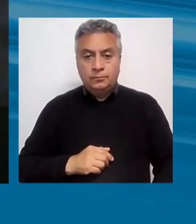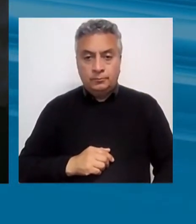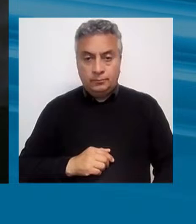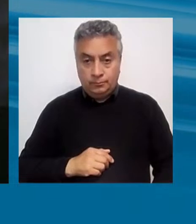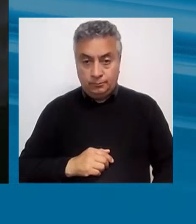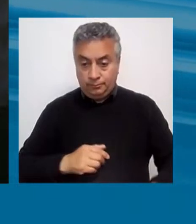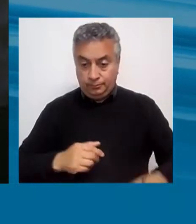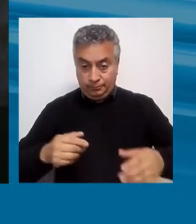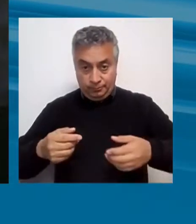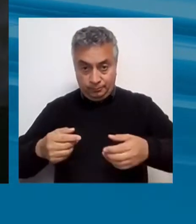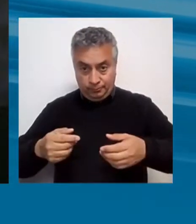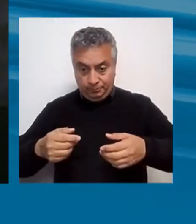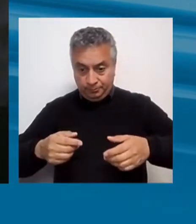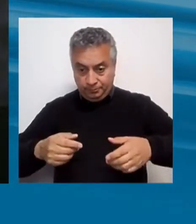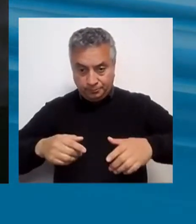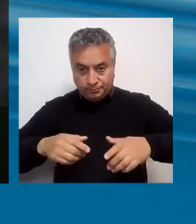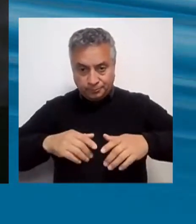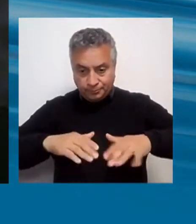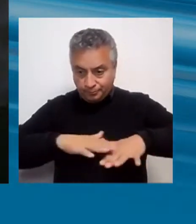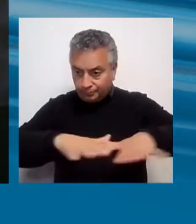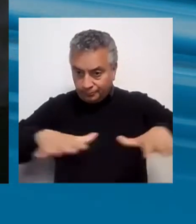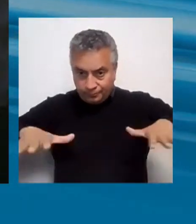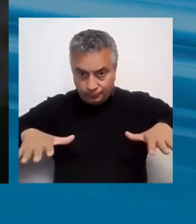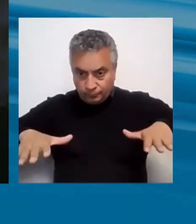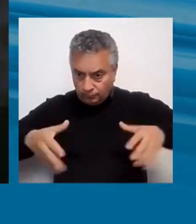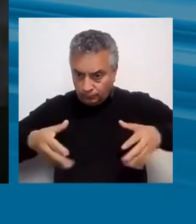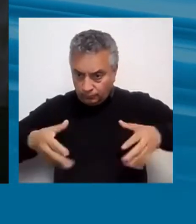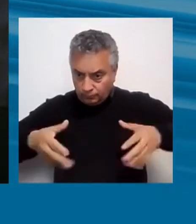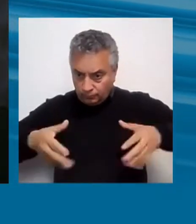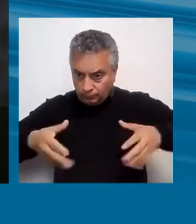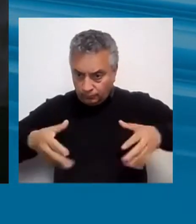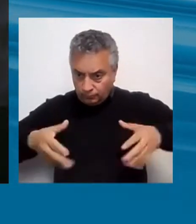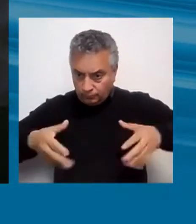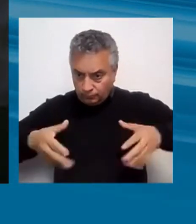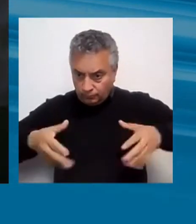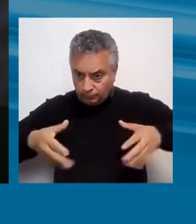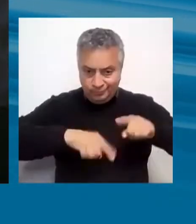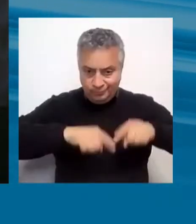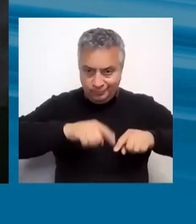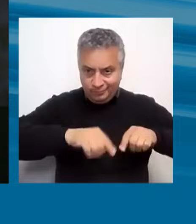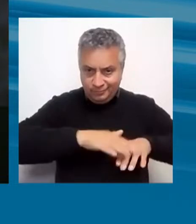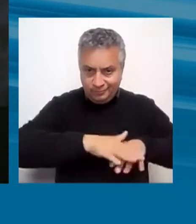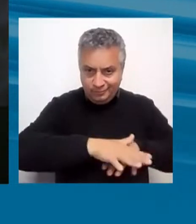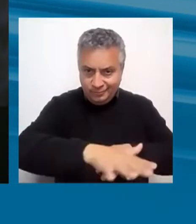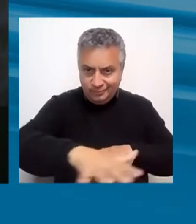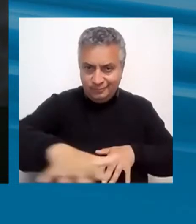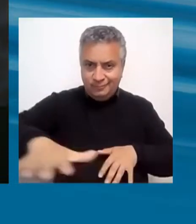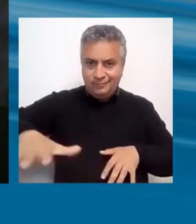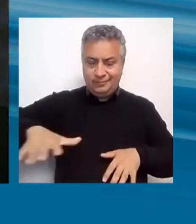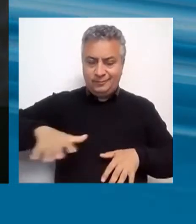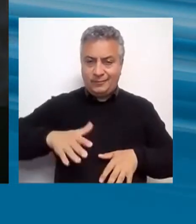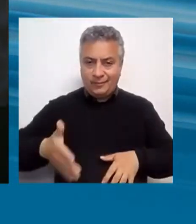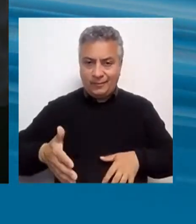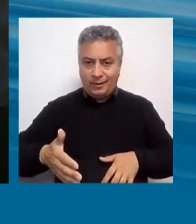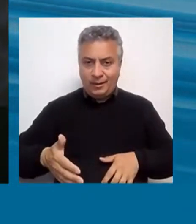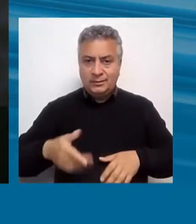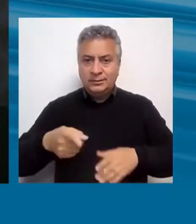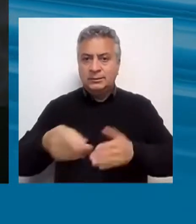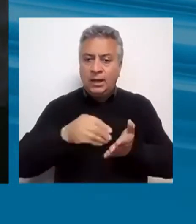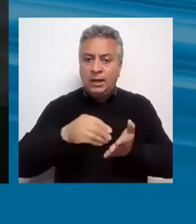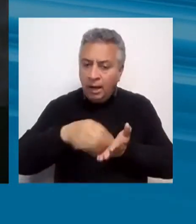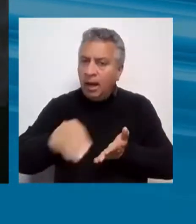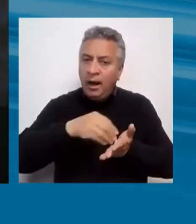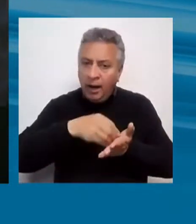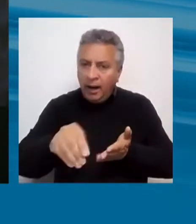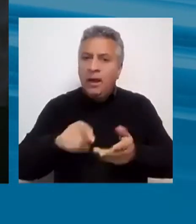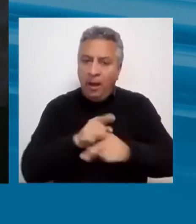They've also mentioned that the redistribution of soils is important to reduce inequality, improving expenditures in social